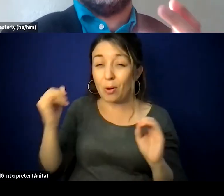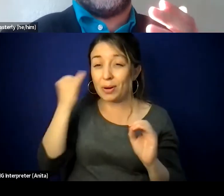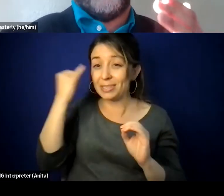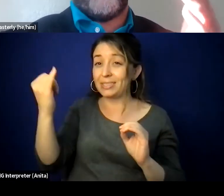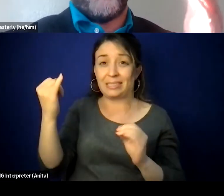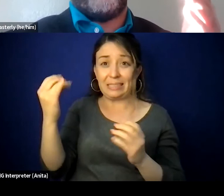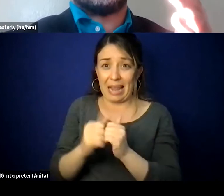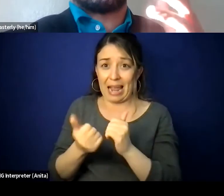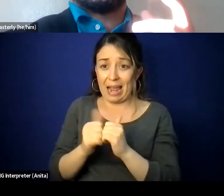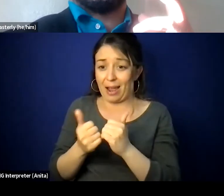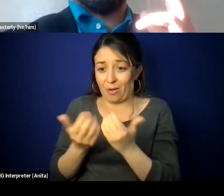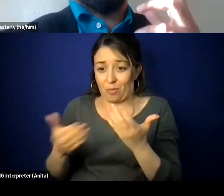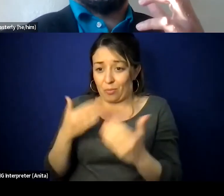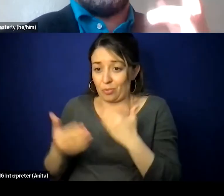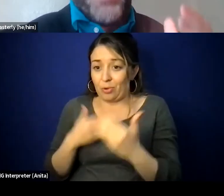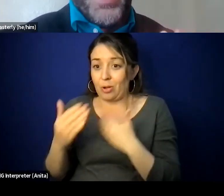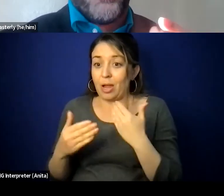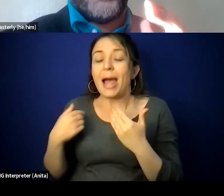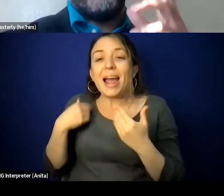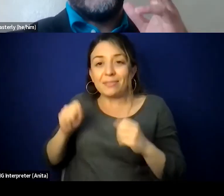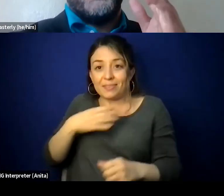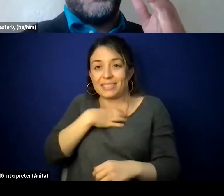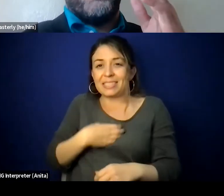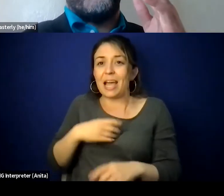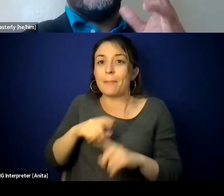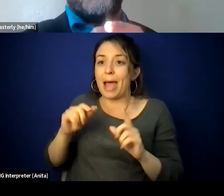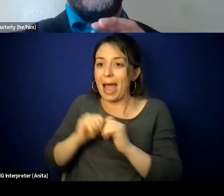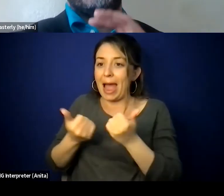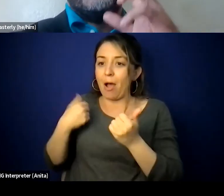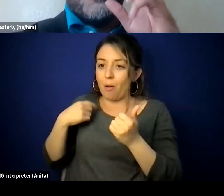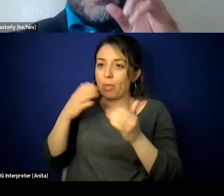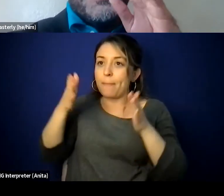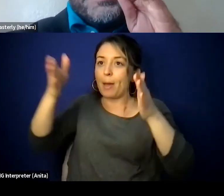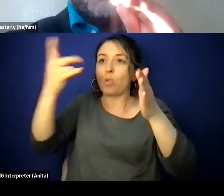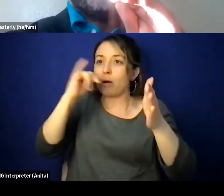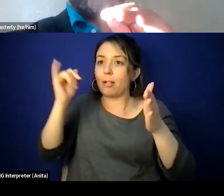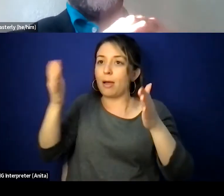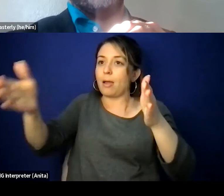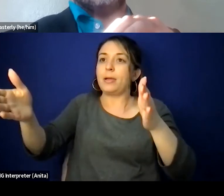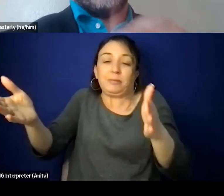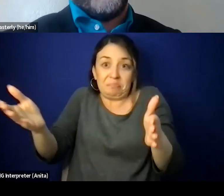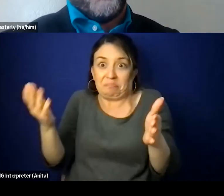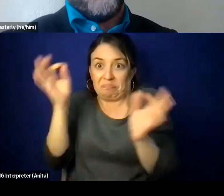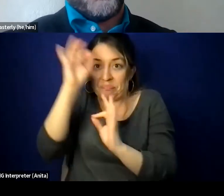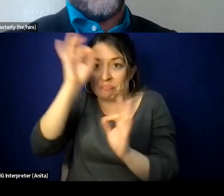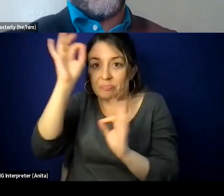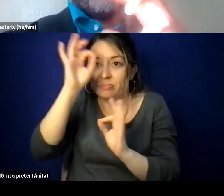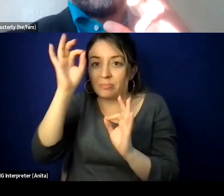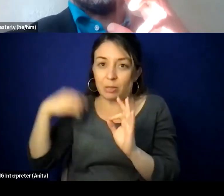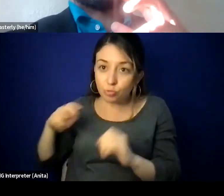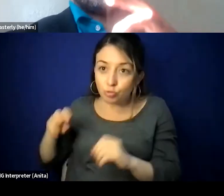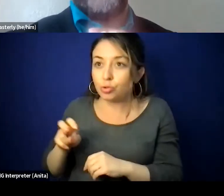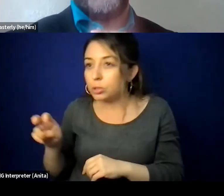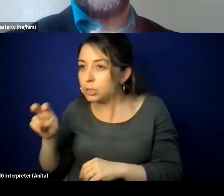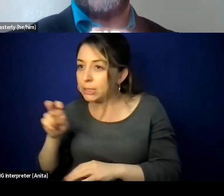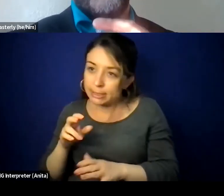but there wasn't really a path. It was, a journey into the unknown. And I